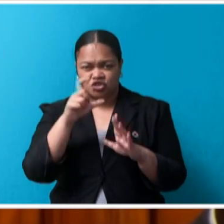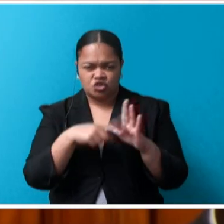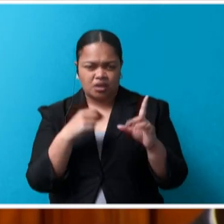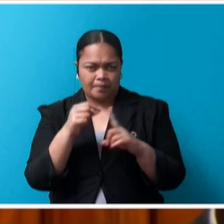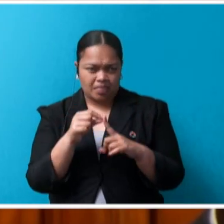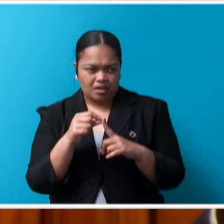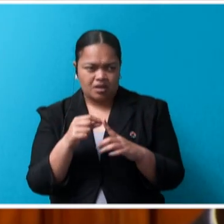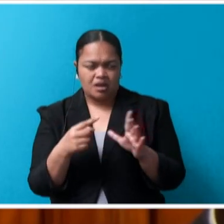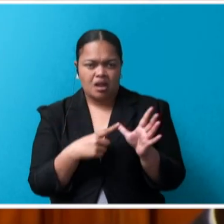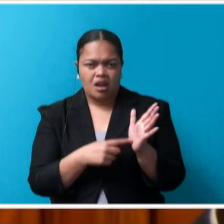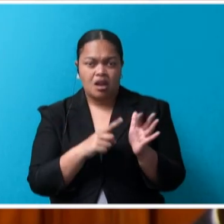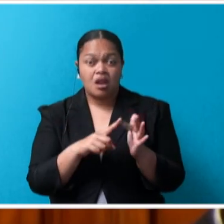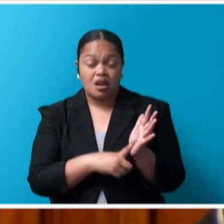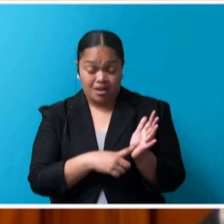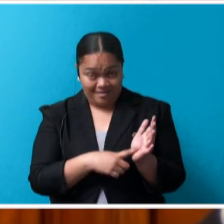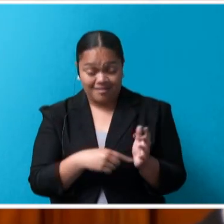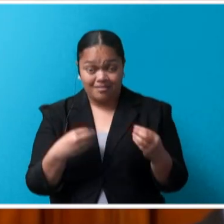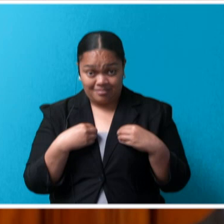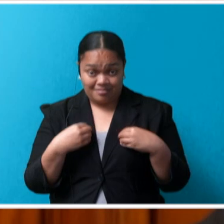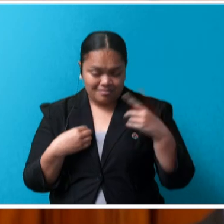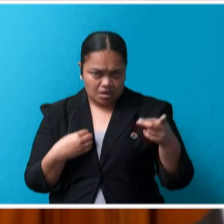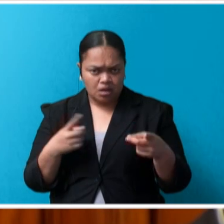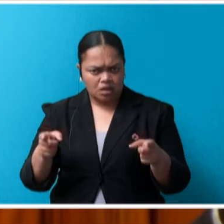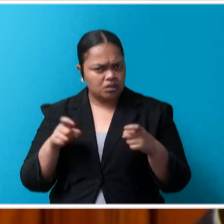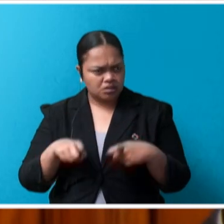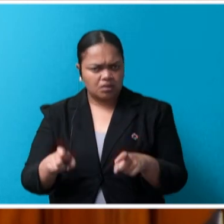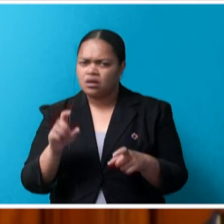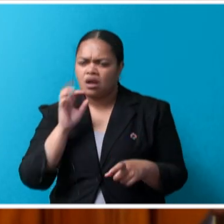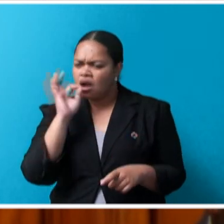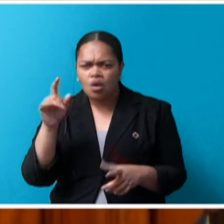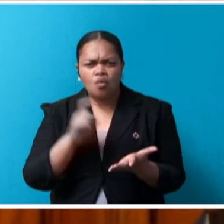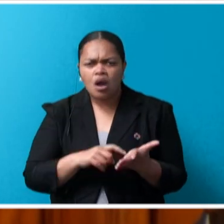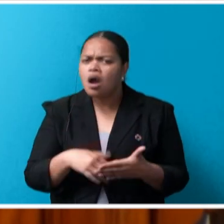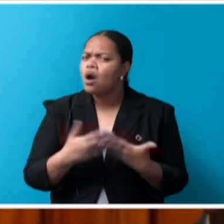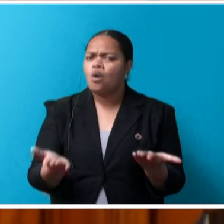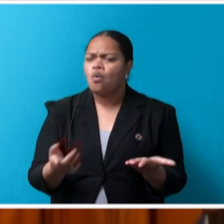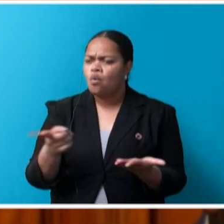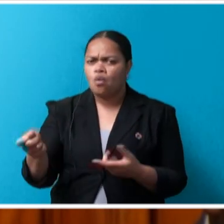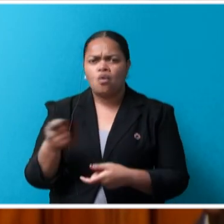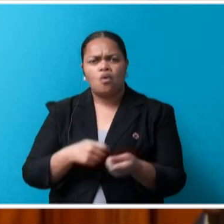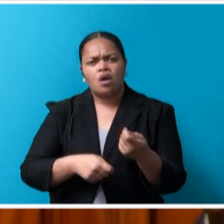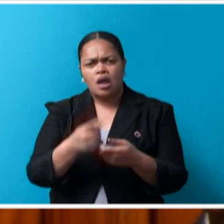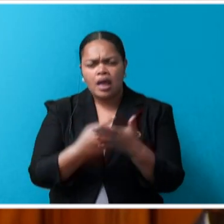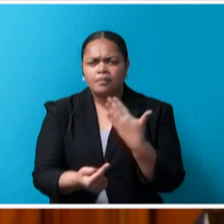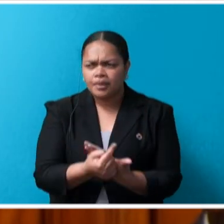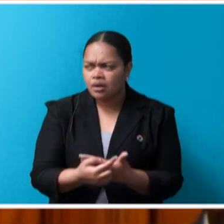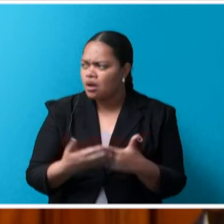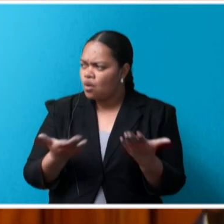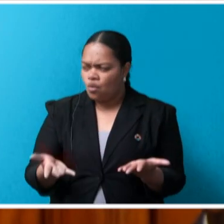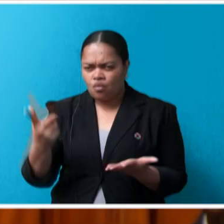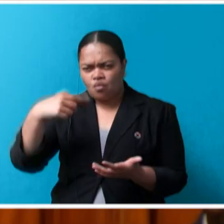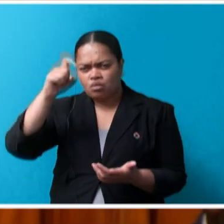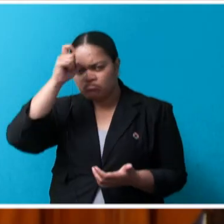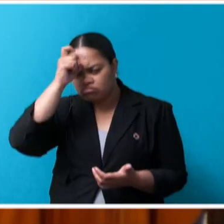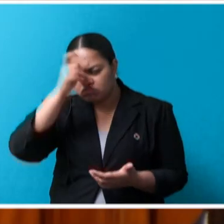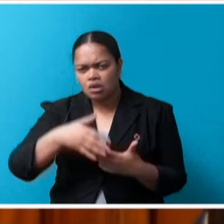part of Fiji's corporate history, there remains legitimate questions about how the restructuring occurred and whether the interests of the